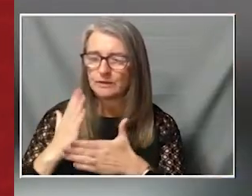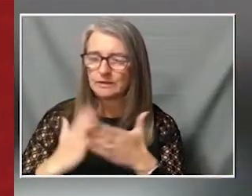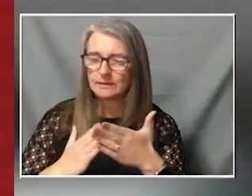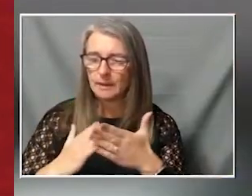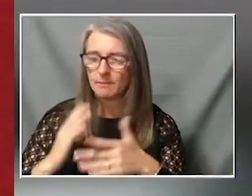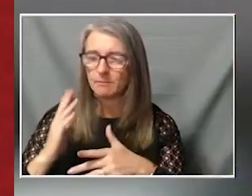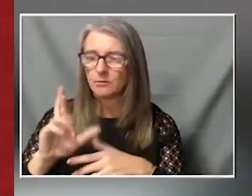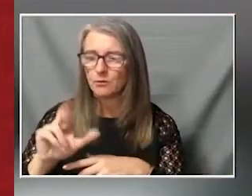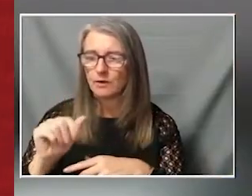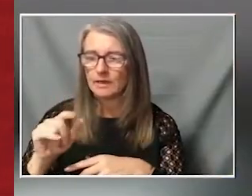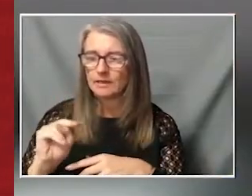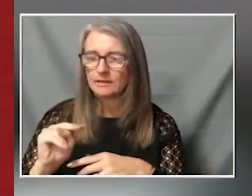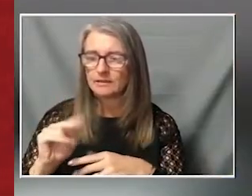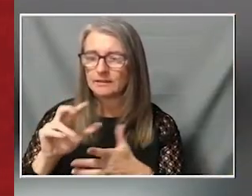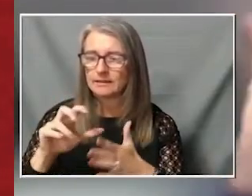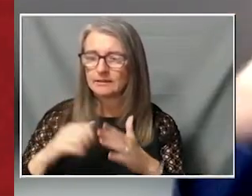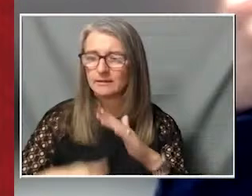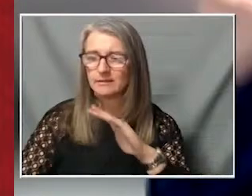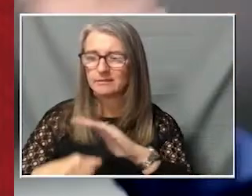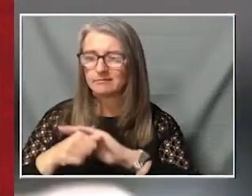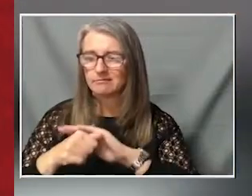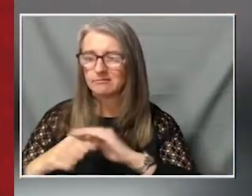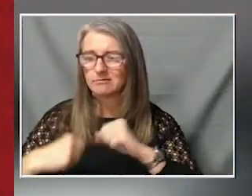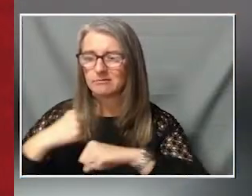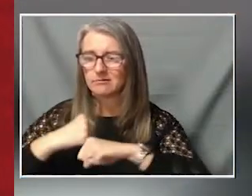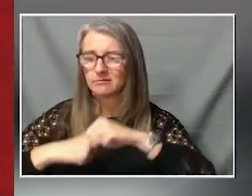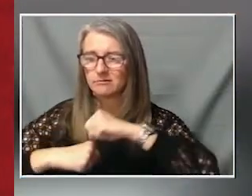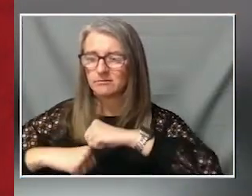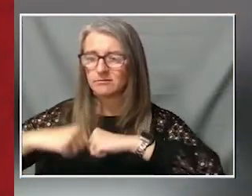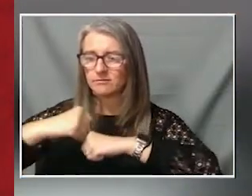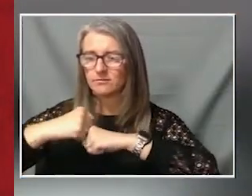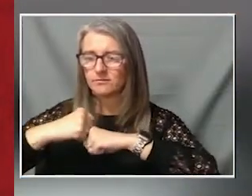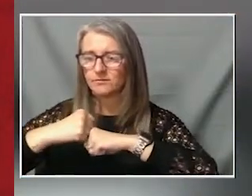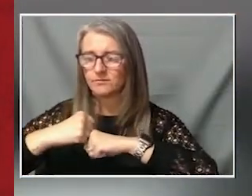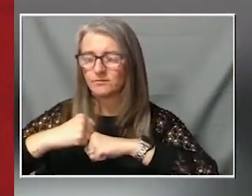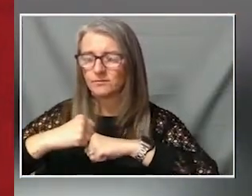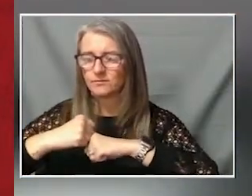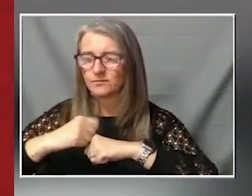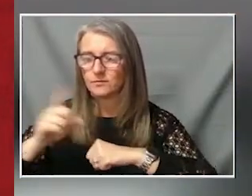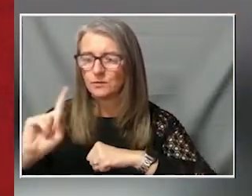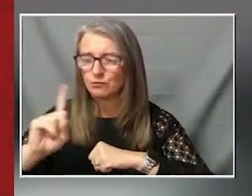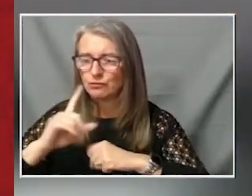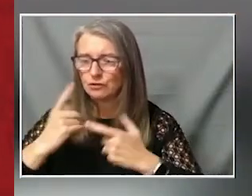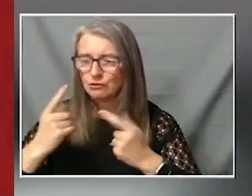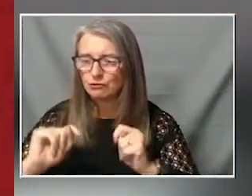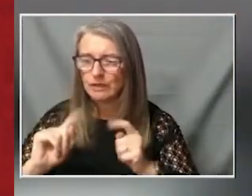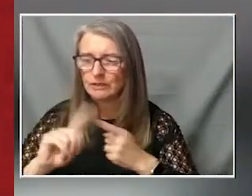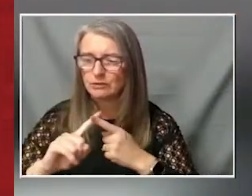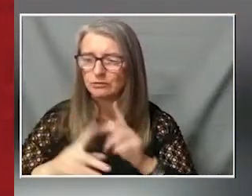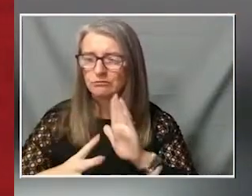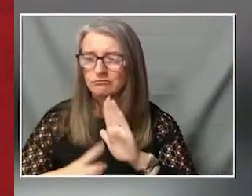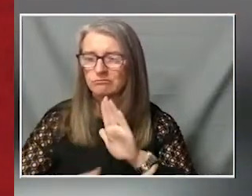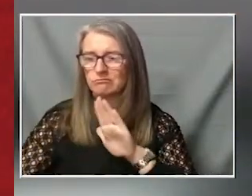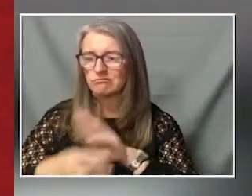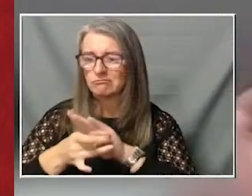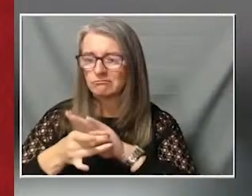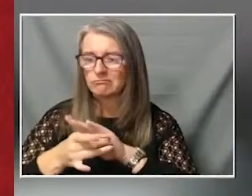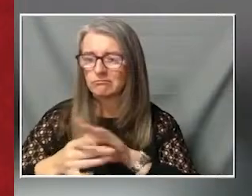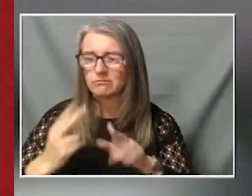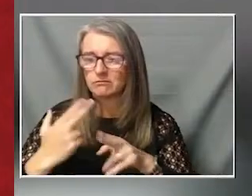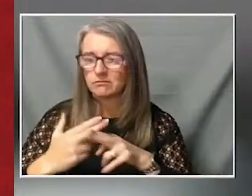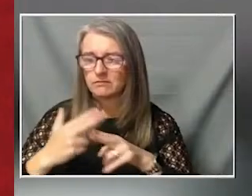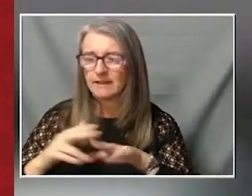fraction of the radon that's being captured underneath the foundation and venting it directly to atmosphere, which is where it's trying to go to in the first place. This is